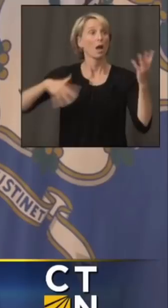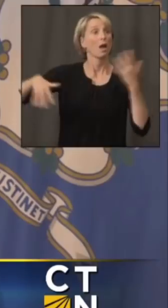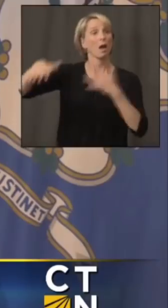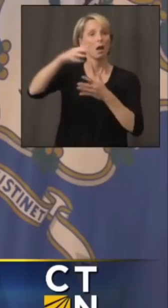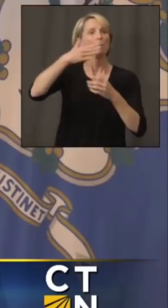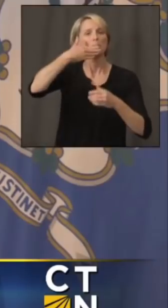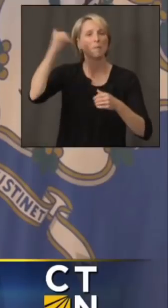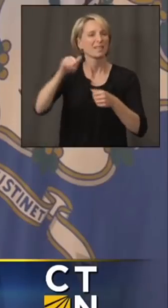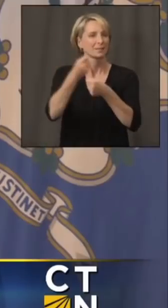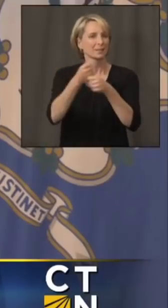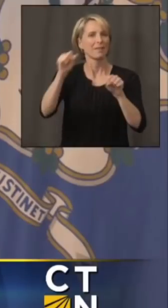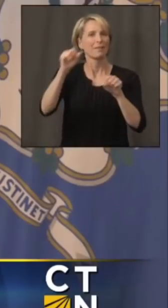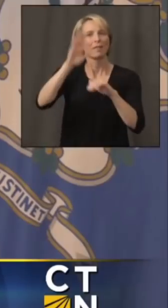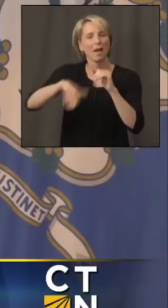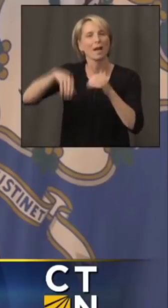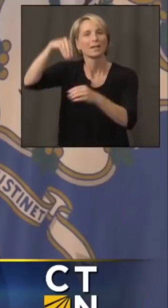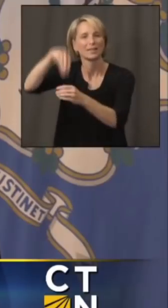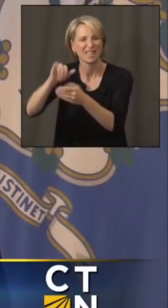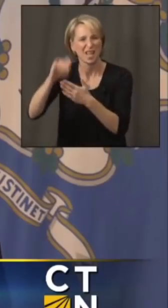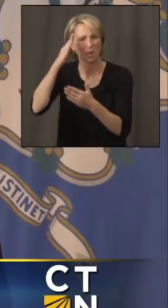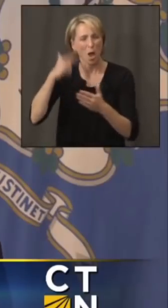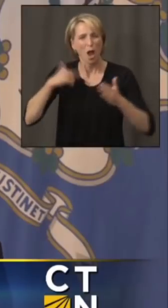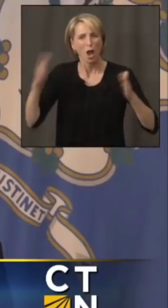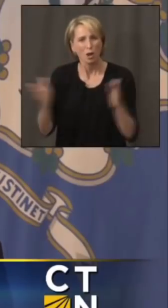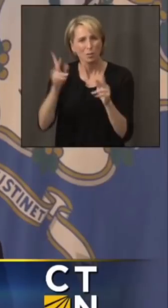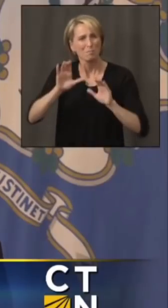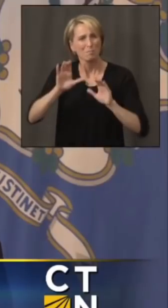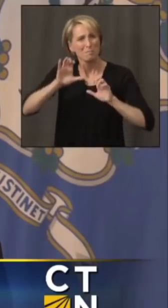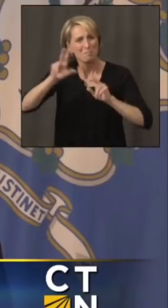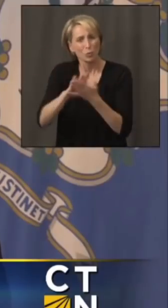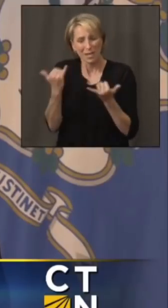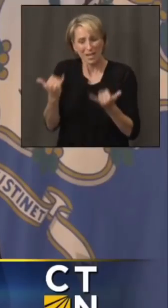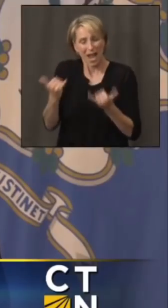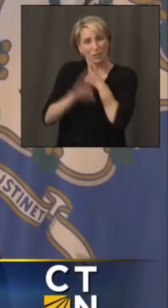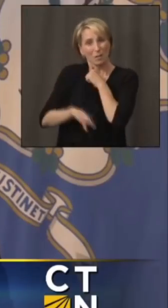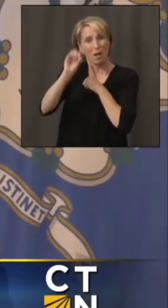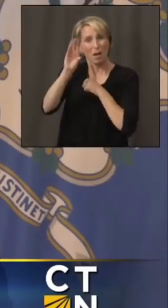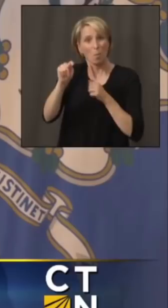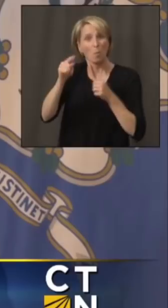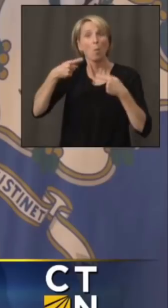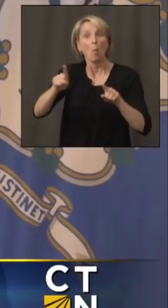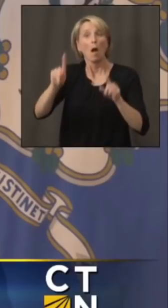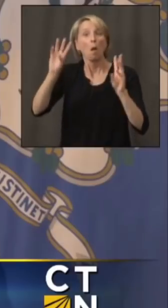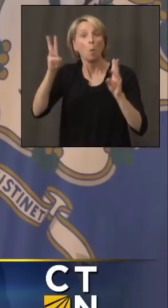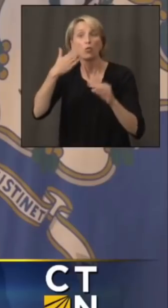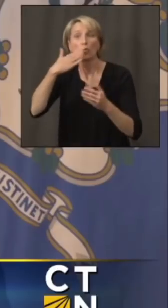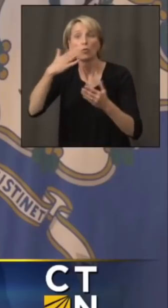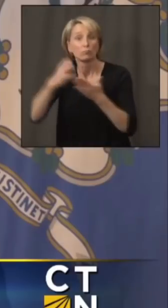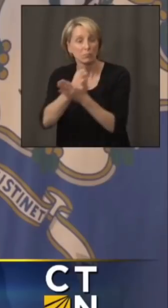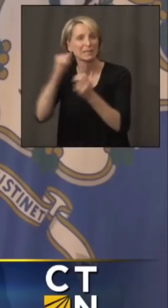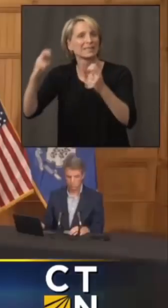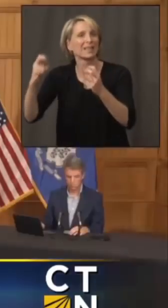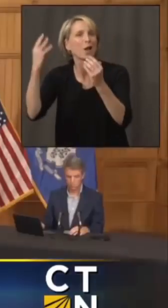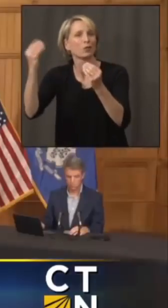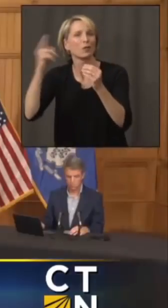to educate kids safely, and outside could be part of that solution. Thank